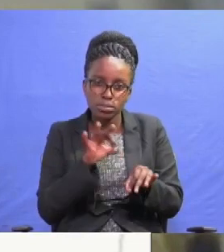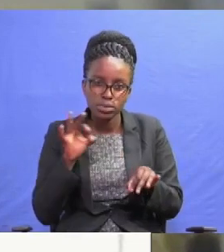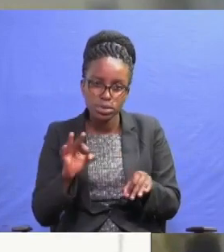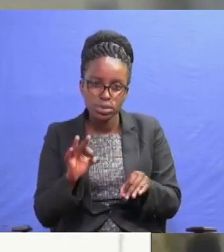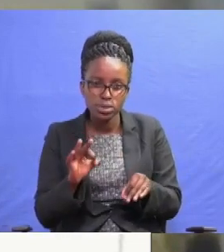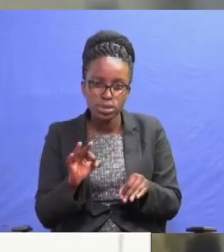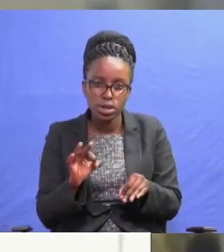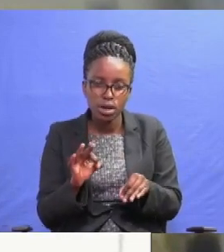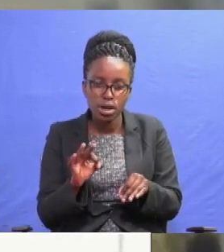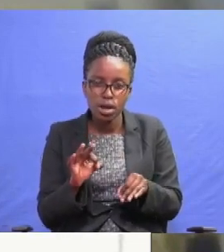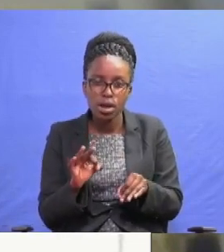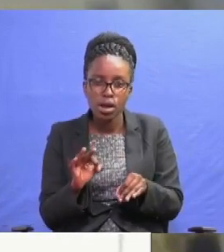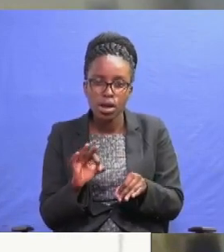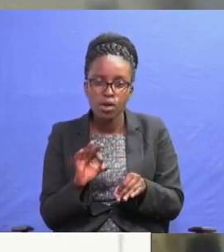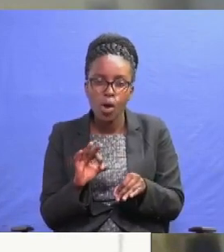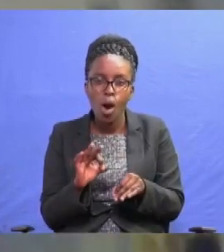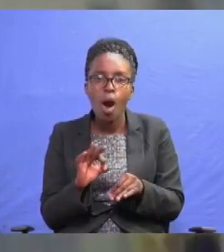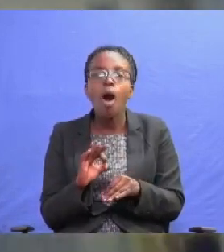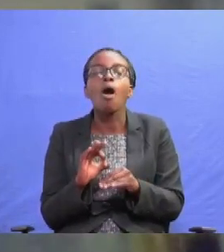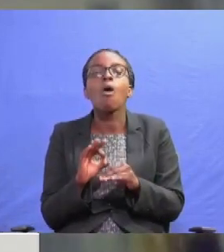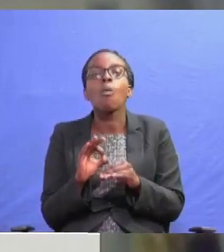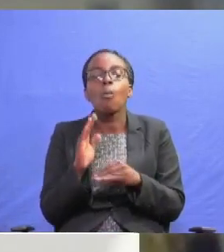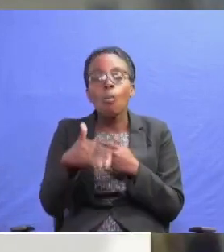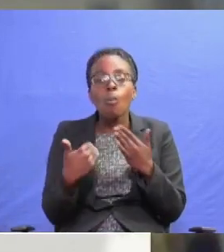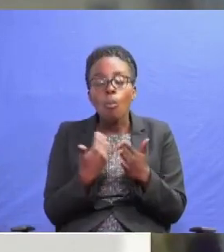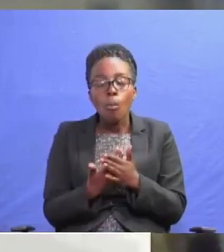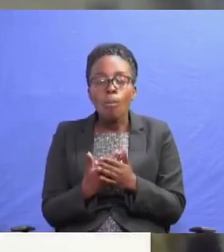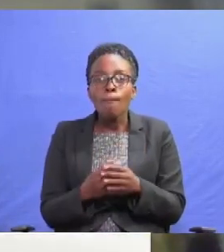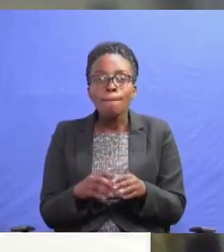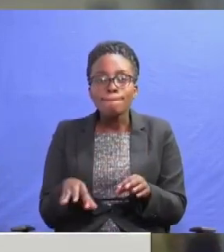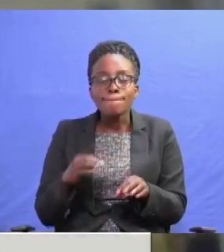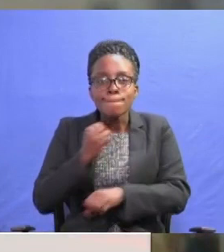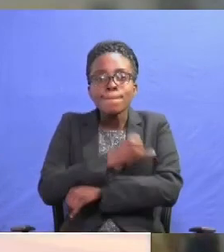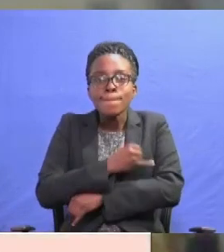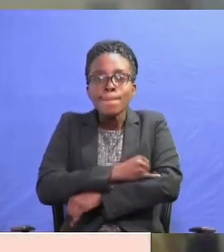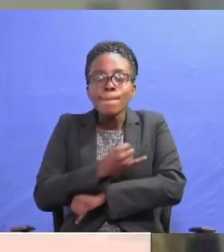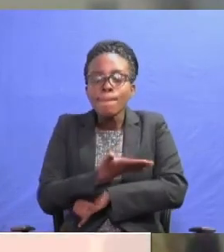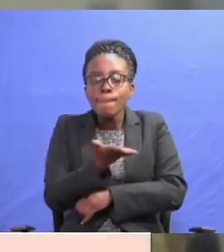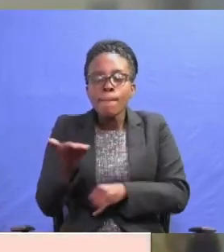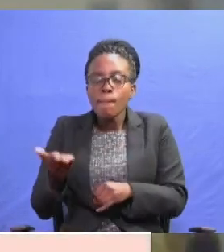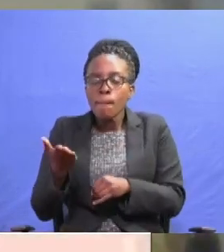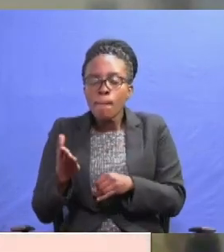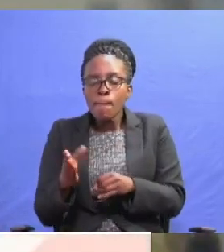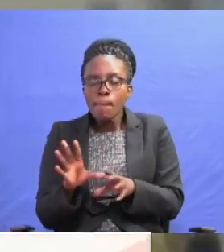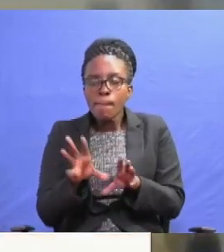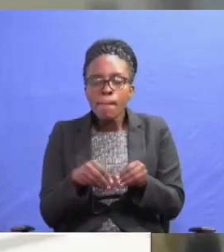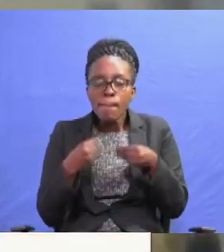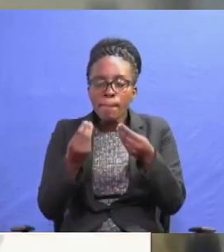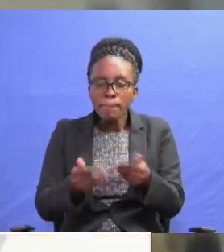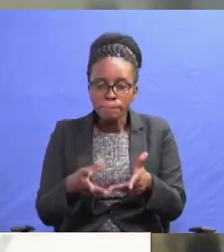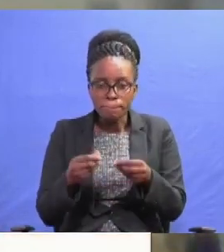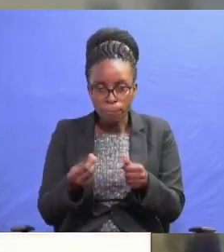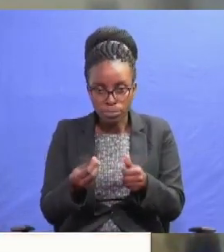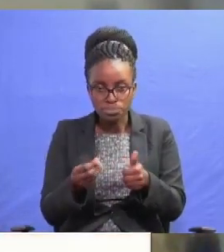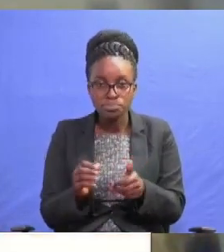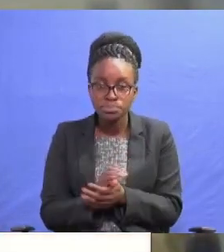responsibility and what type of financing can be released and who releases those financing. You know, the funding to